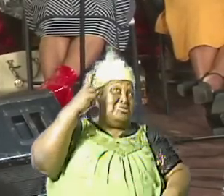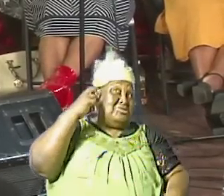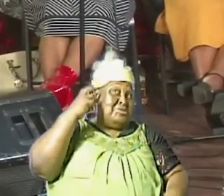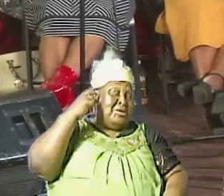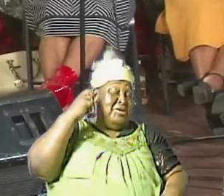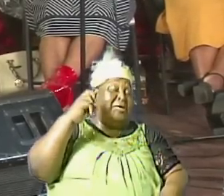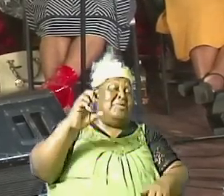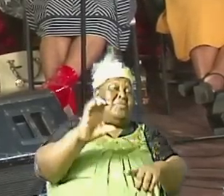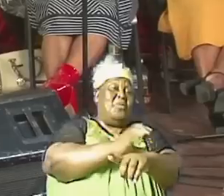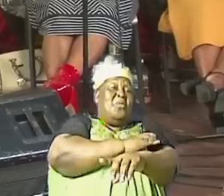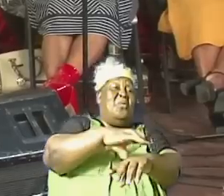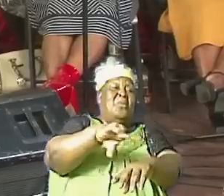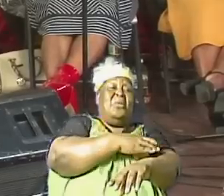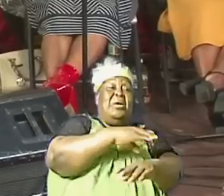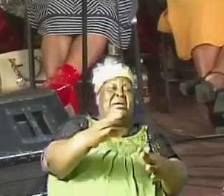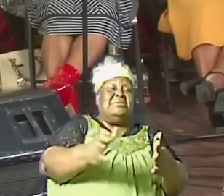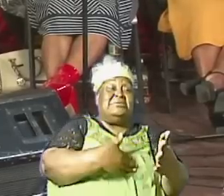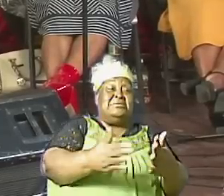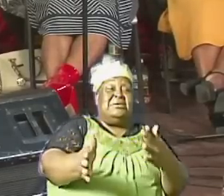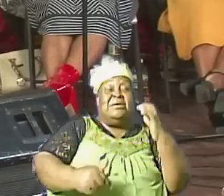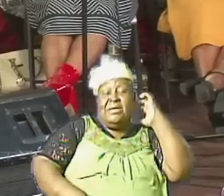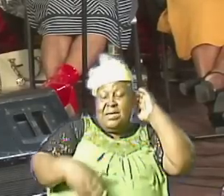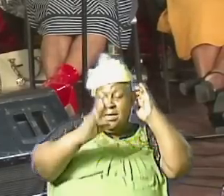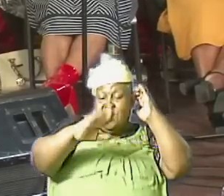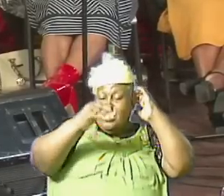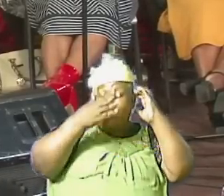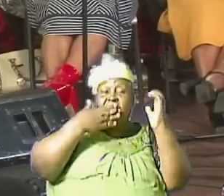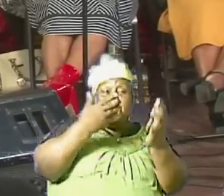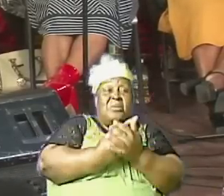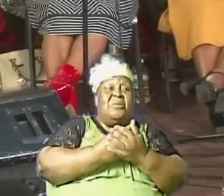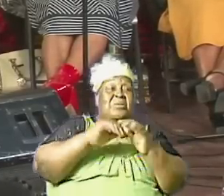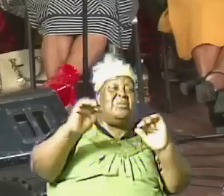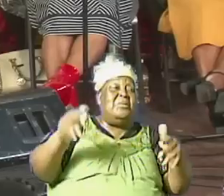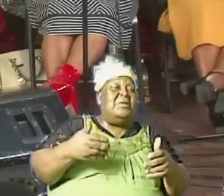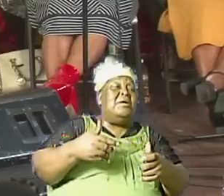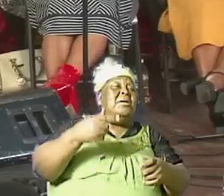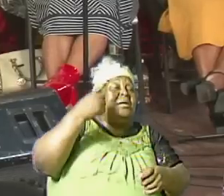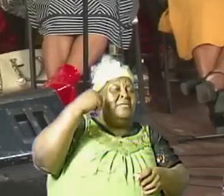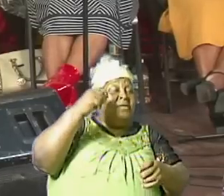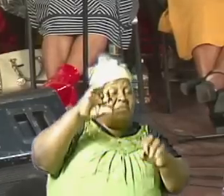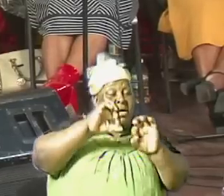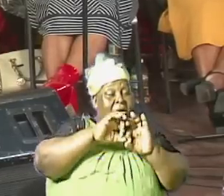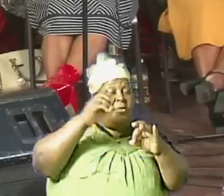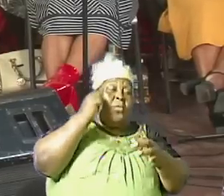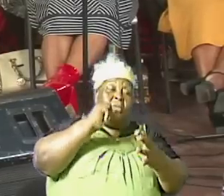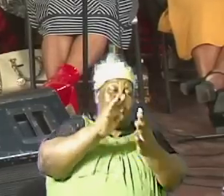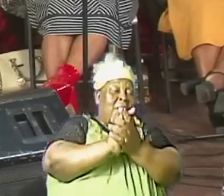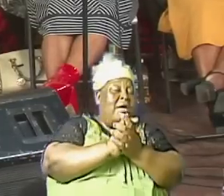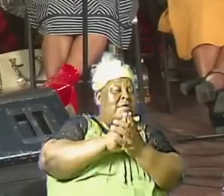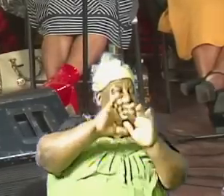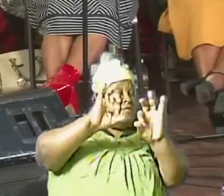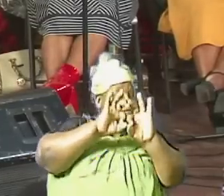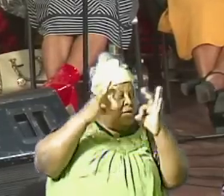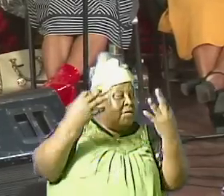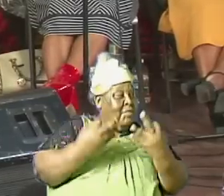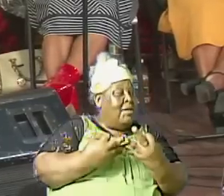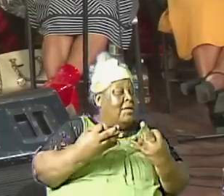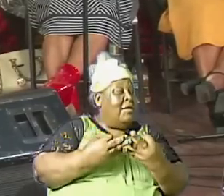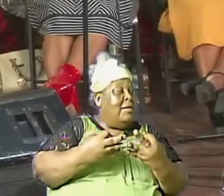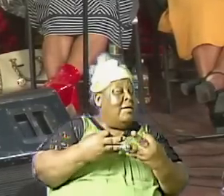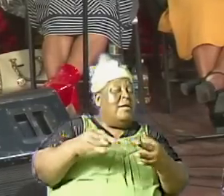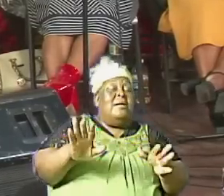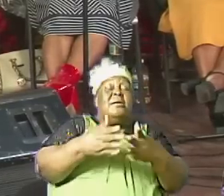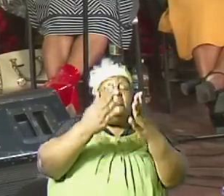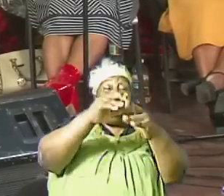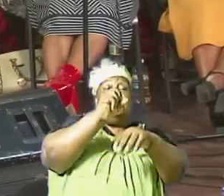Hallelujah. Well, God is good. God is good. I'm delighted to be here. Greet you on behalf of my wife and family. Amen. From and